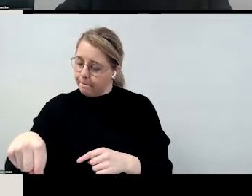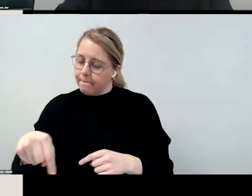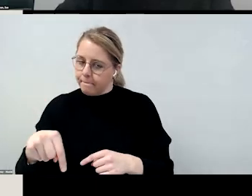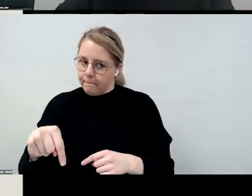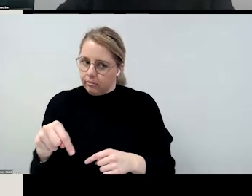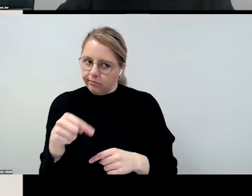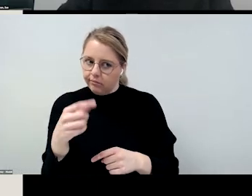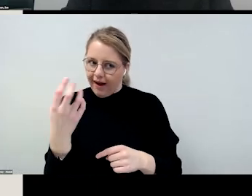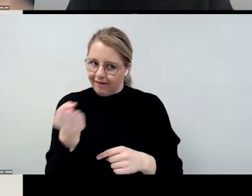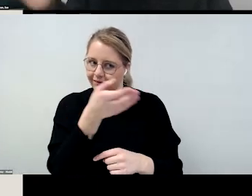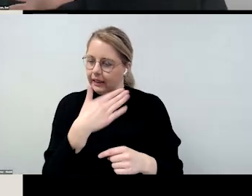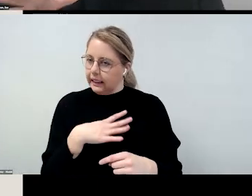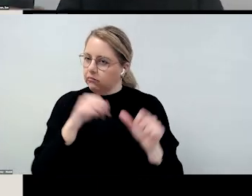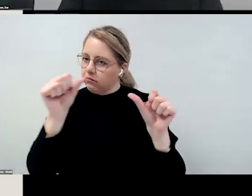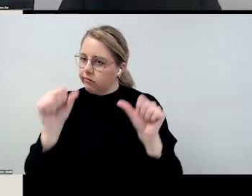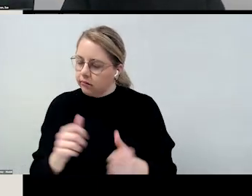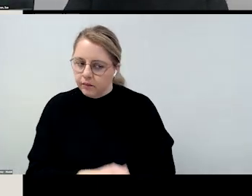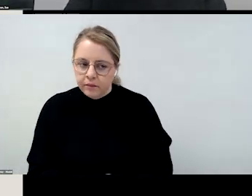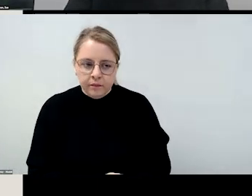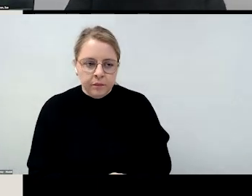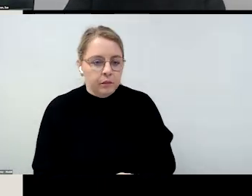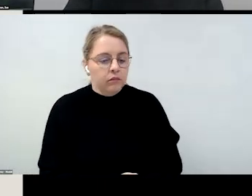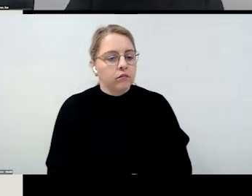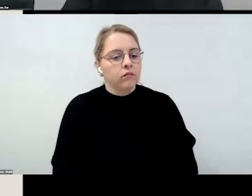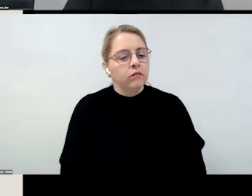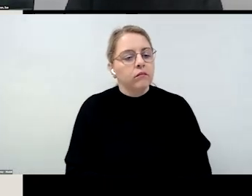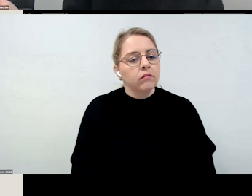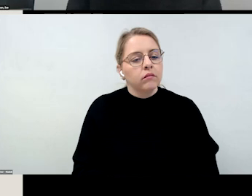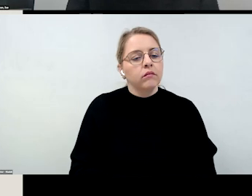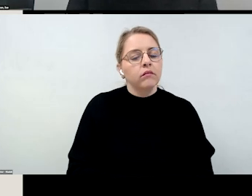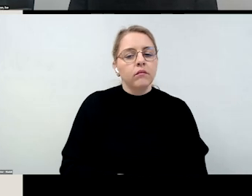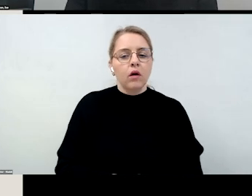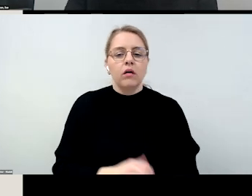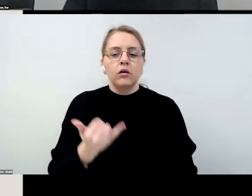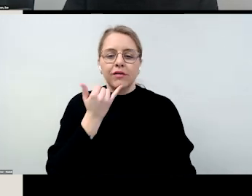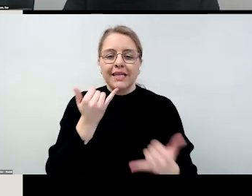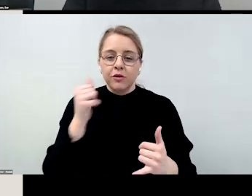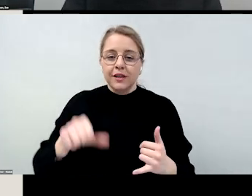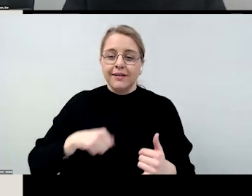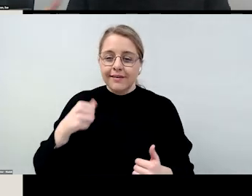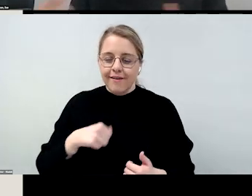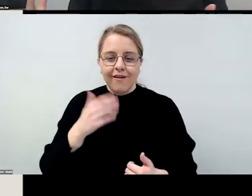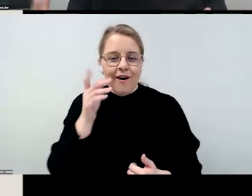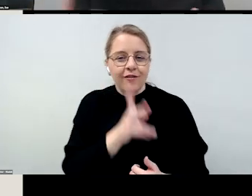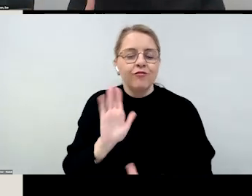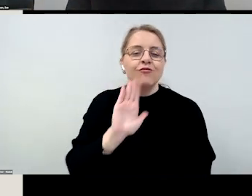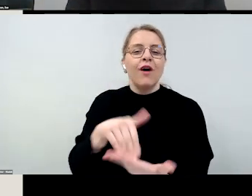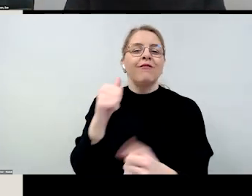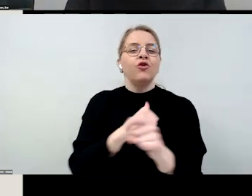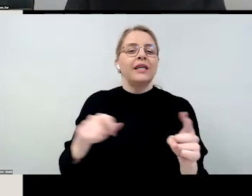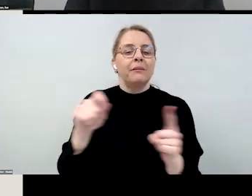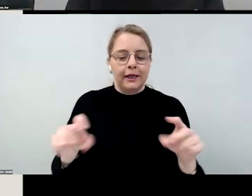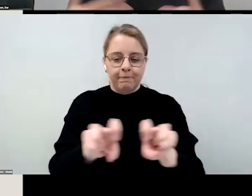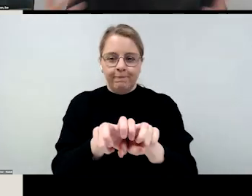positive way. So just stopping and thinking about the reception area a bit, reception staff are often the first people that you meet in a